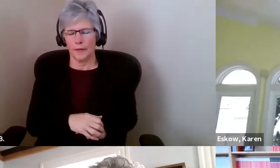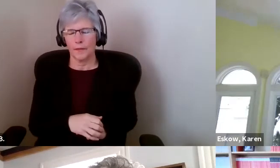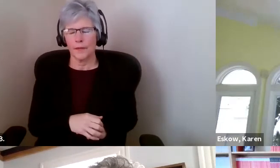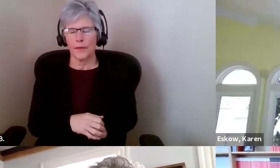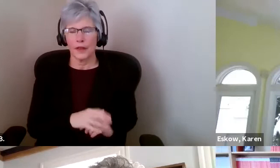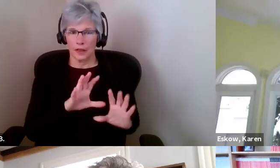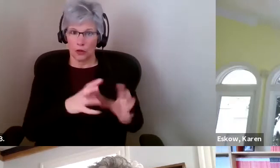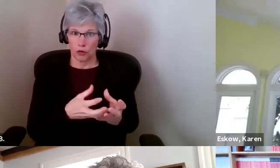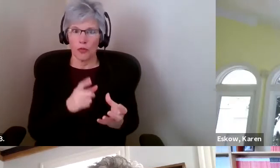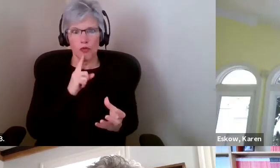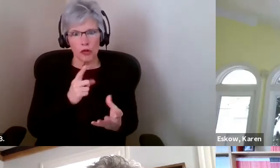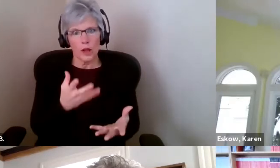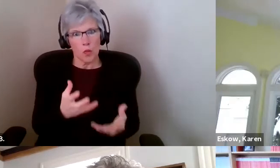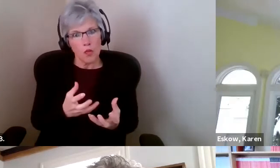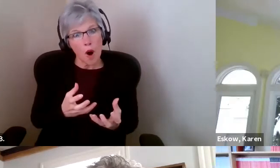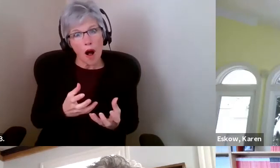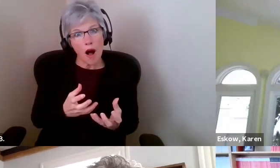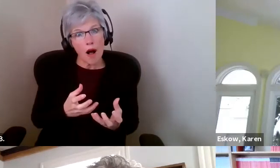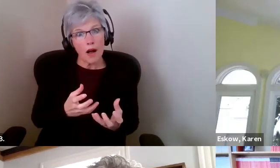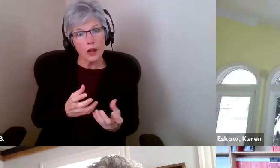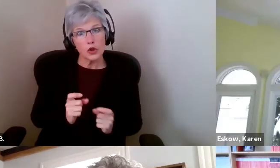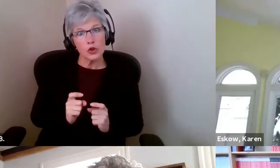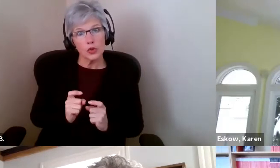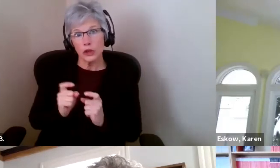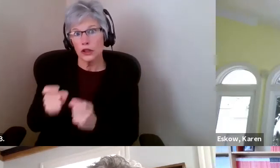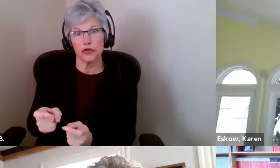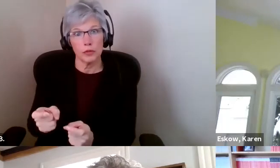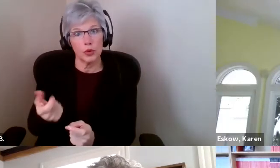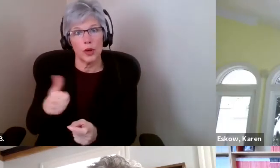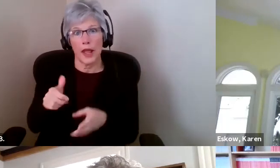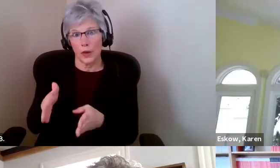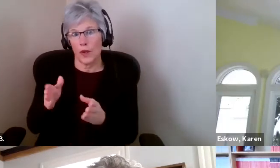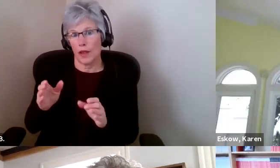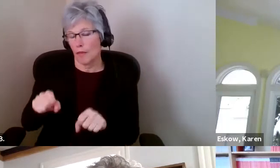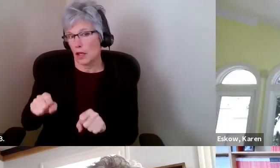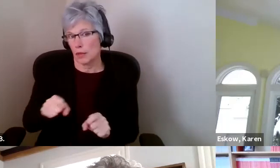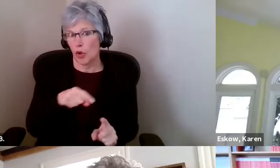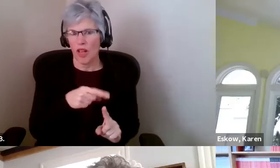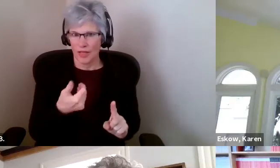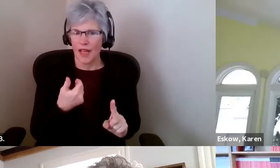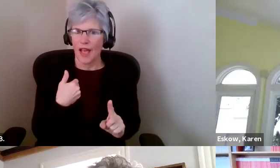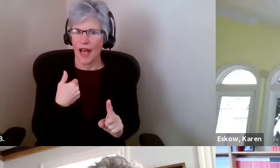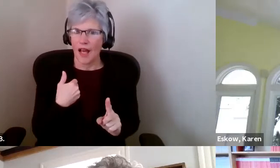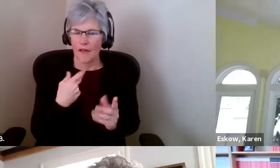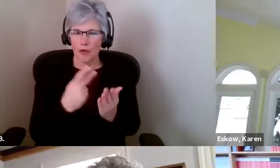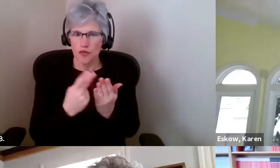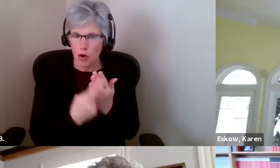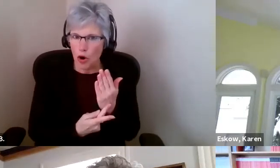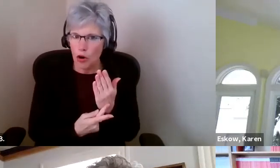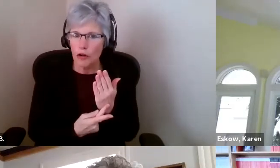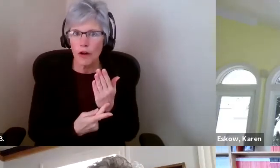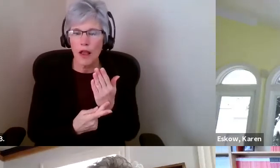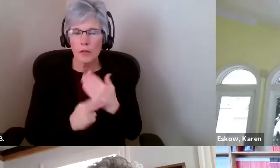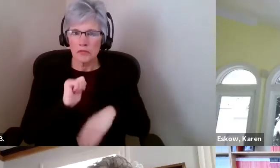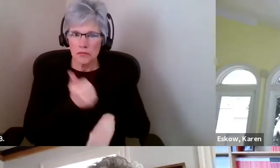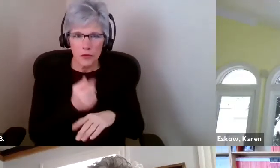to contribute still any way they can. They have programming for themselves, especially educational programming. Some of them